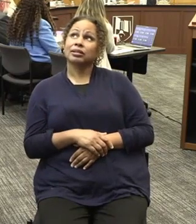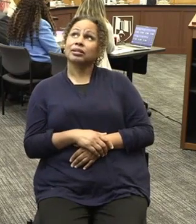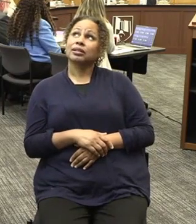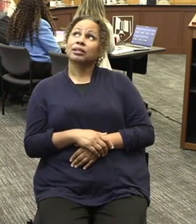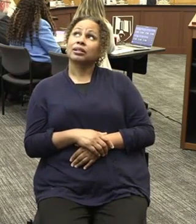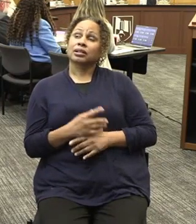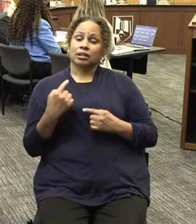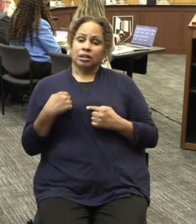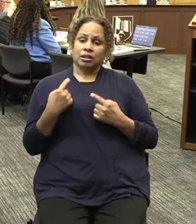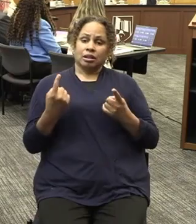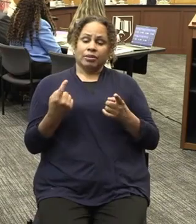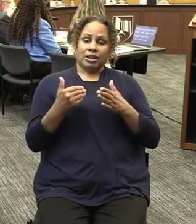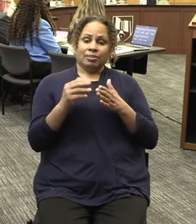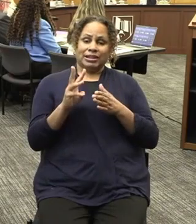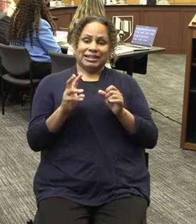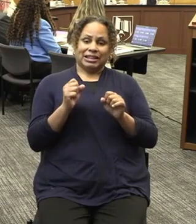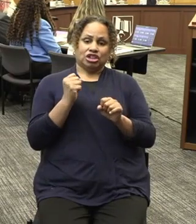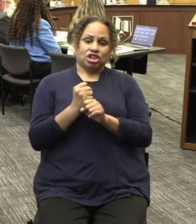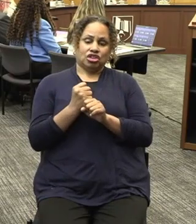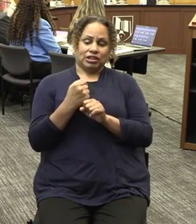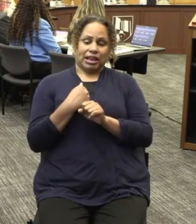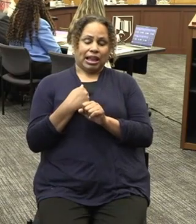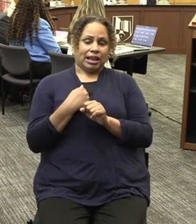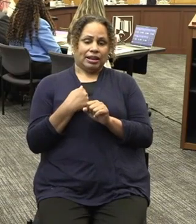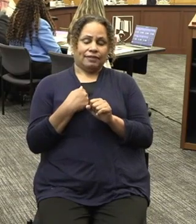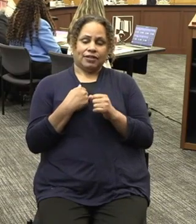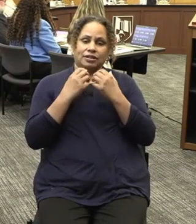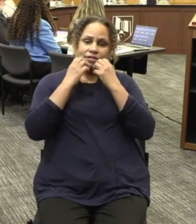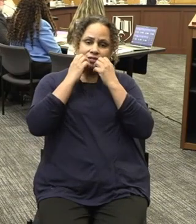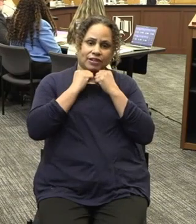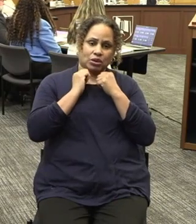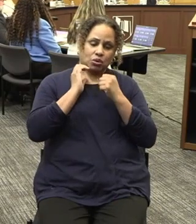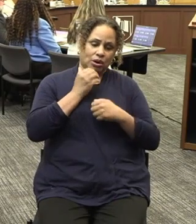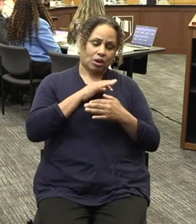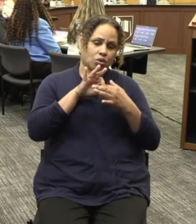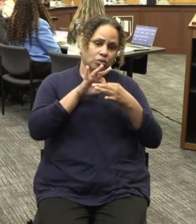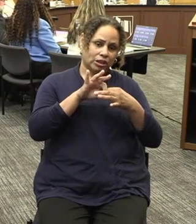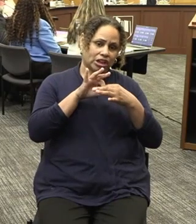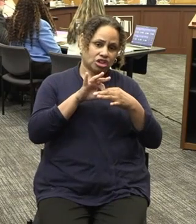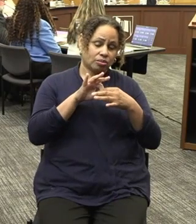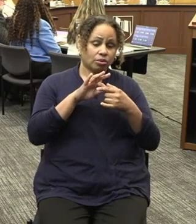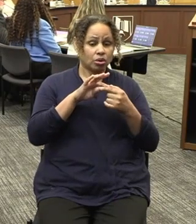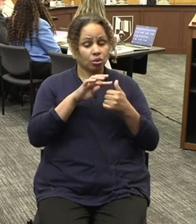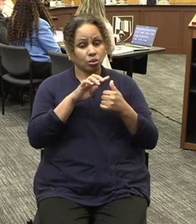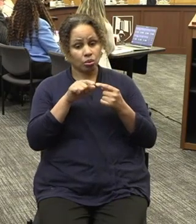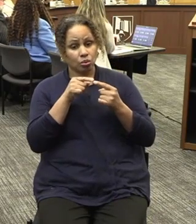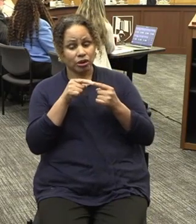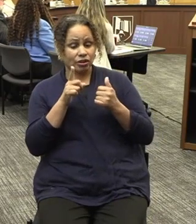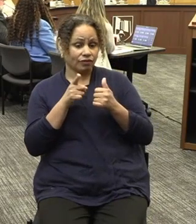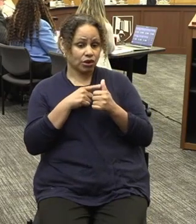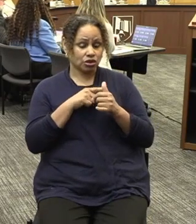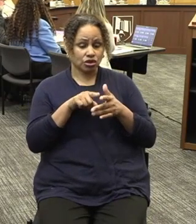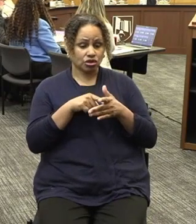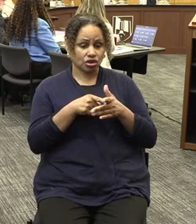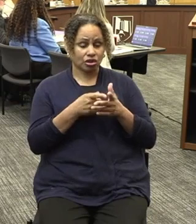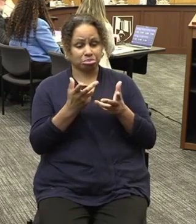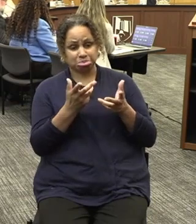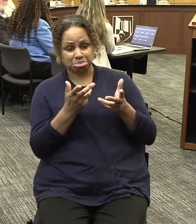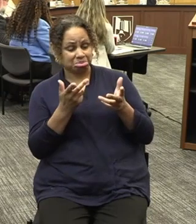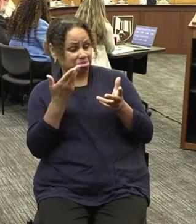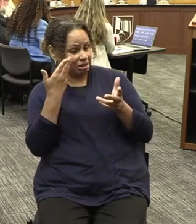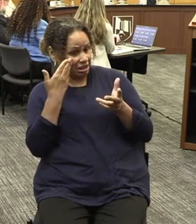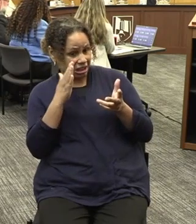Over the last almost 6 years, I've come to value our relationship. When you first started, we didn't know each other